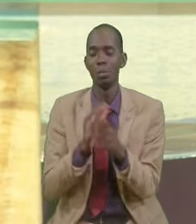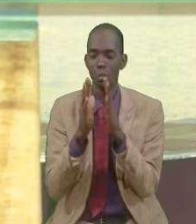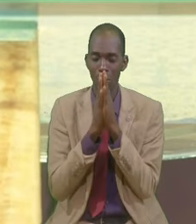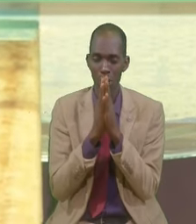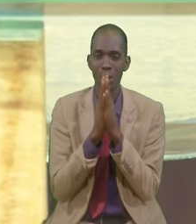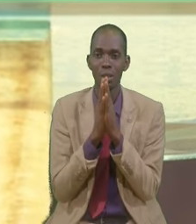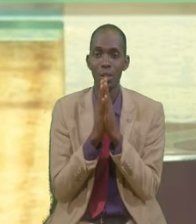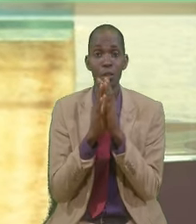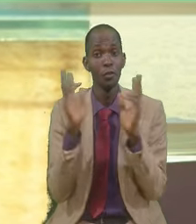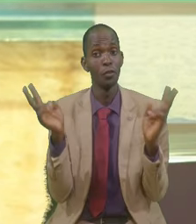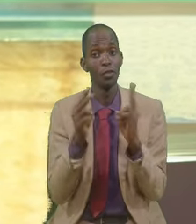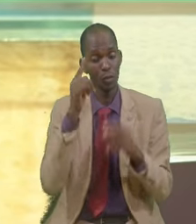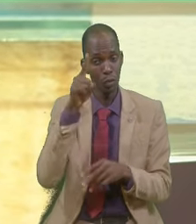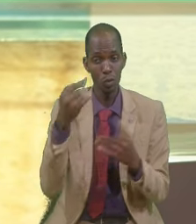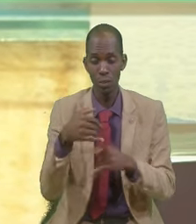Victory tonight.